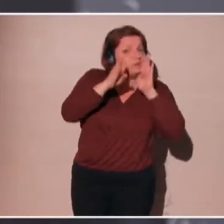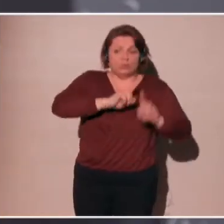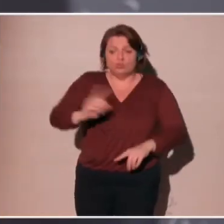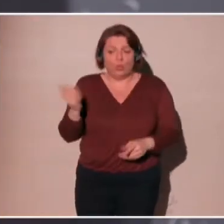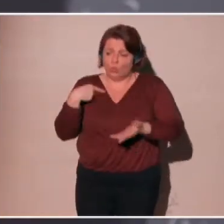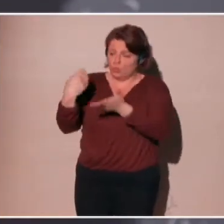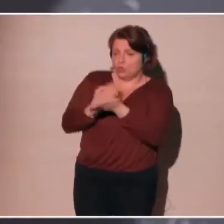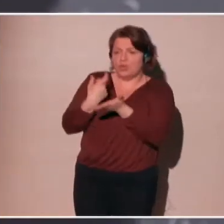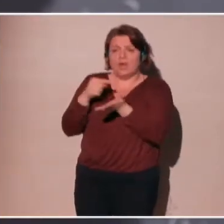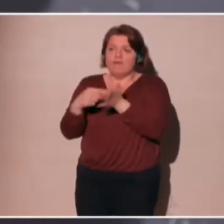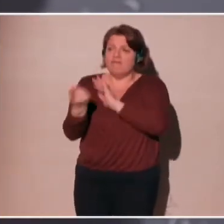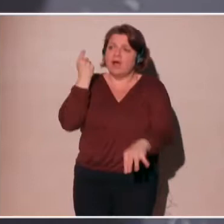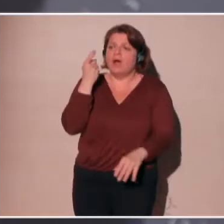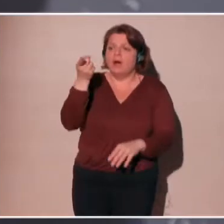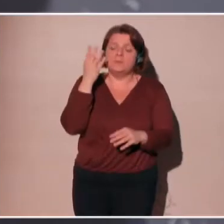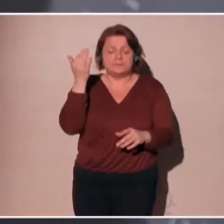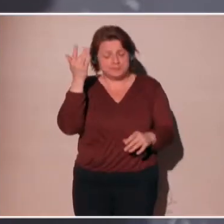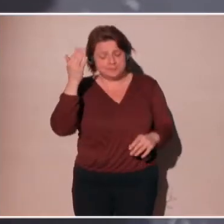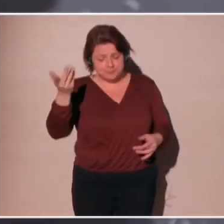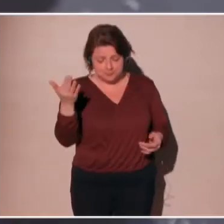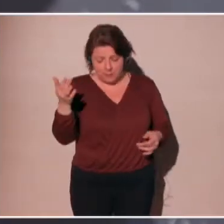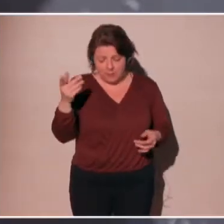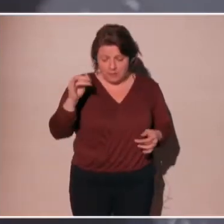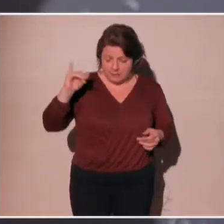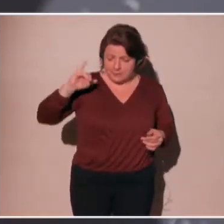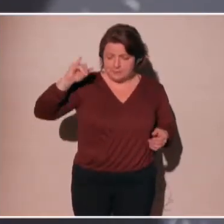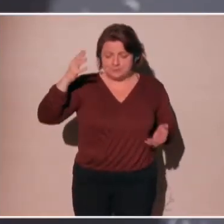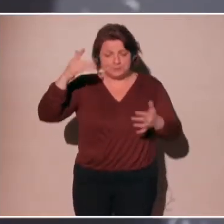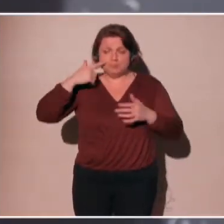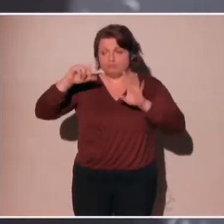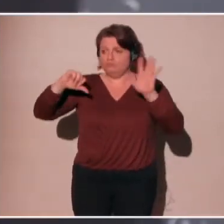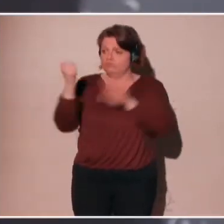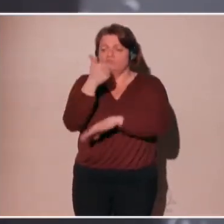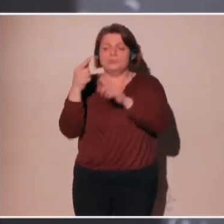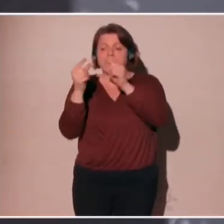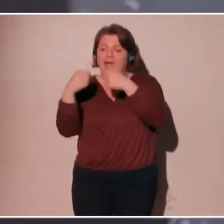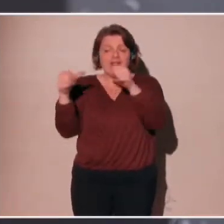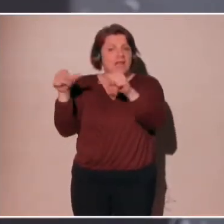images, not private data from Facebook users. It's data that's labeled by